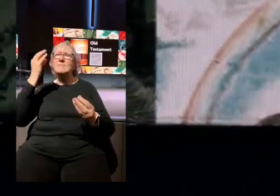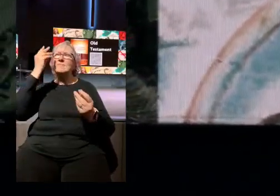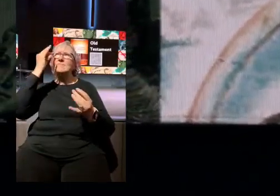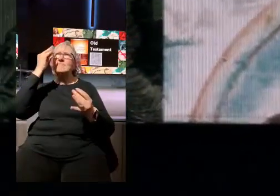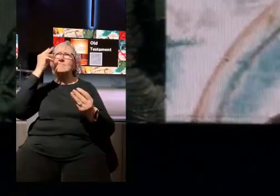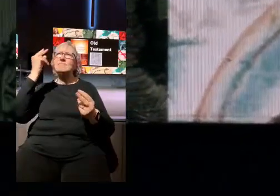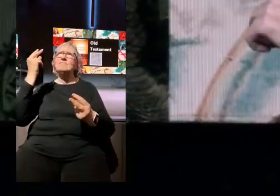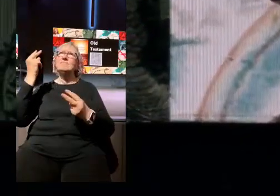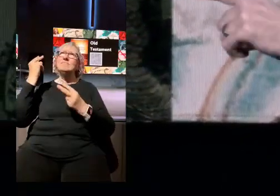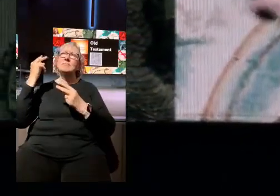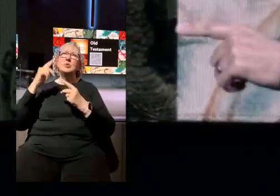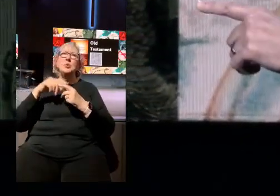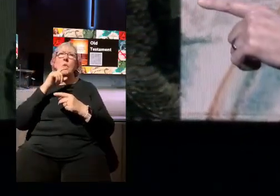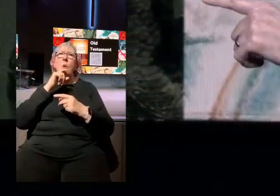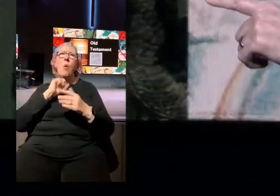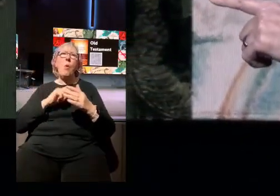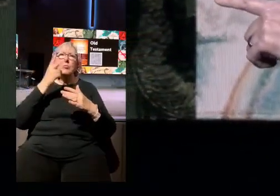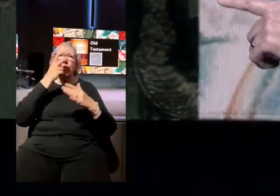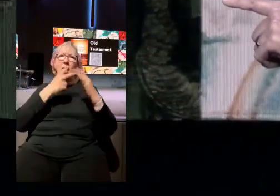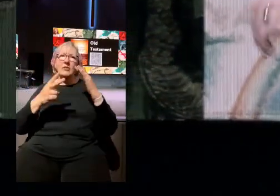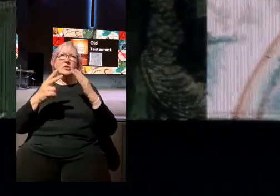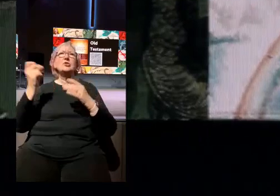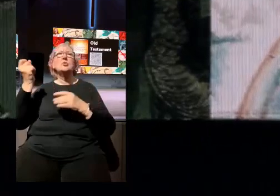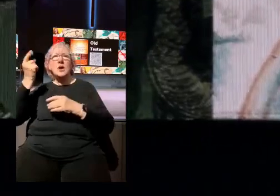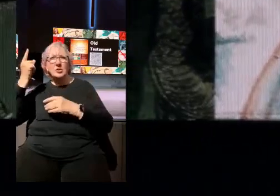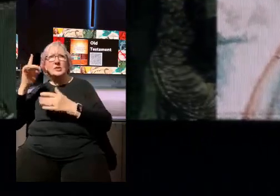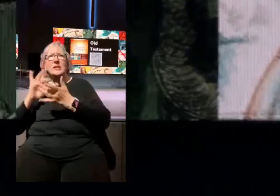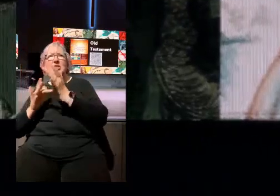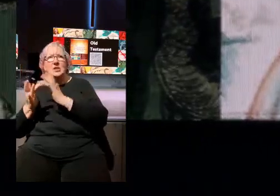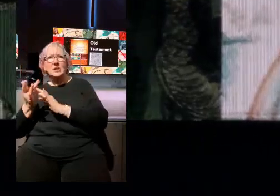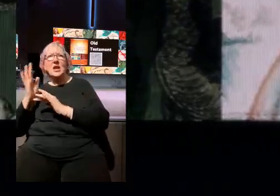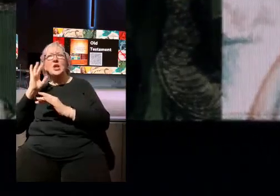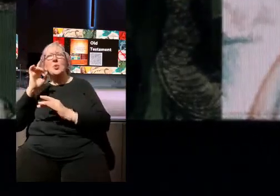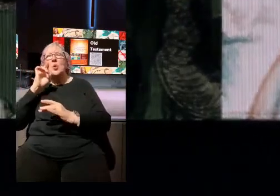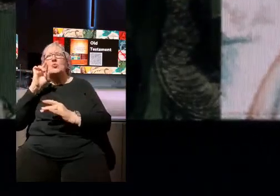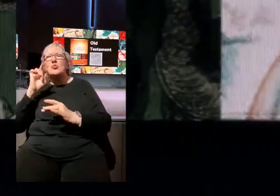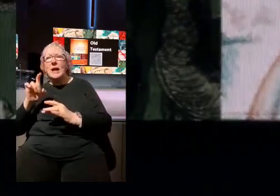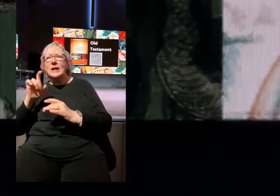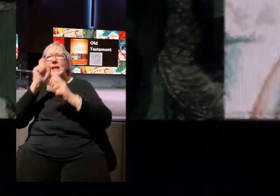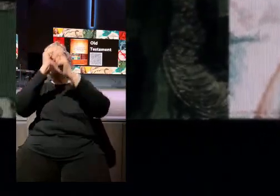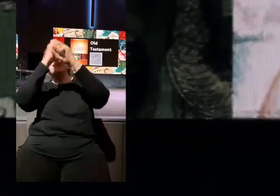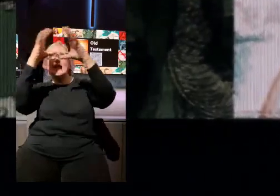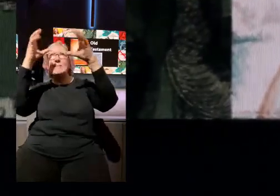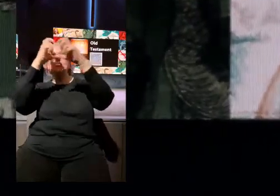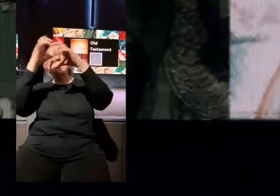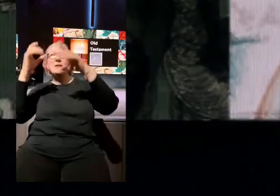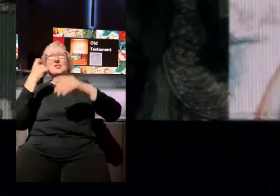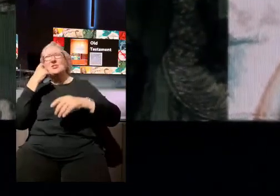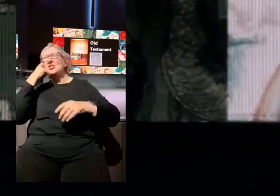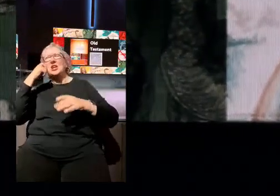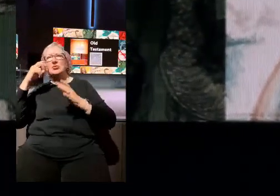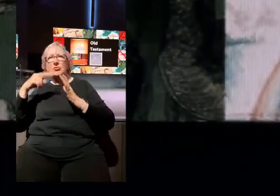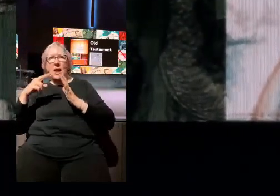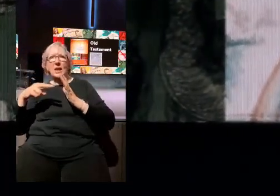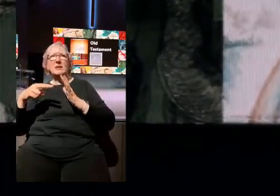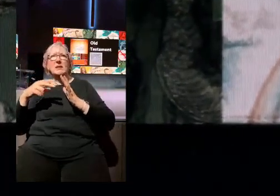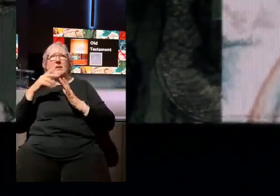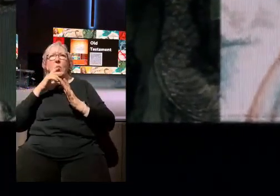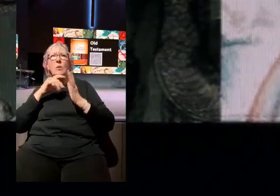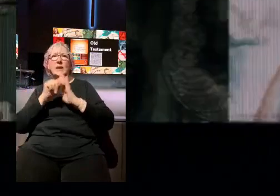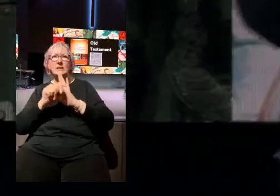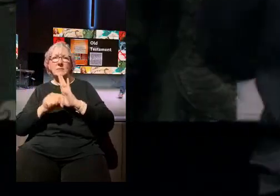prophets to understand Jesus. And you'll recognize the imagery because you've just read it in the Old Testament.